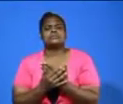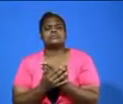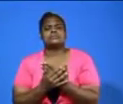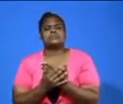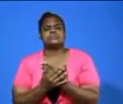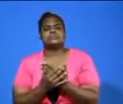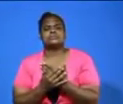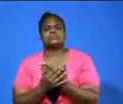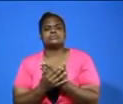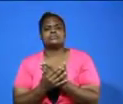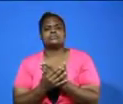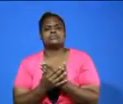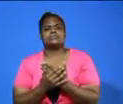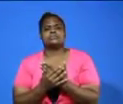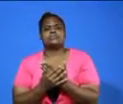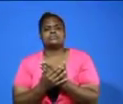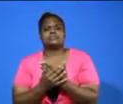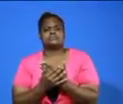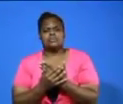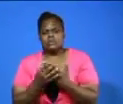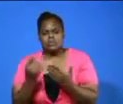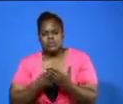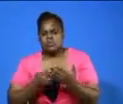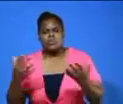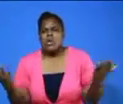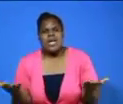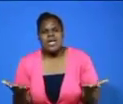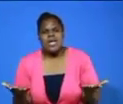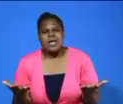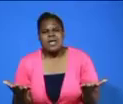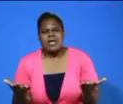doest thou here?